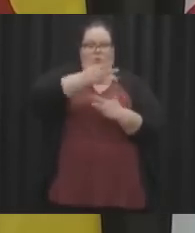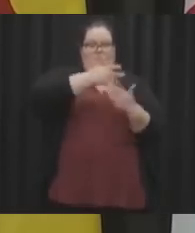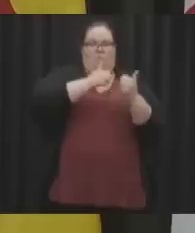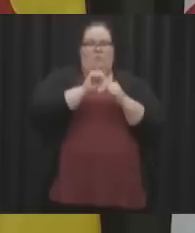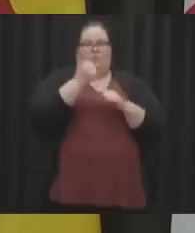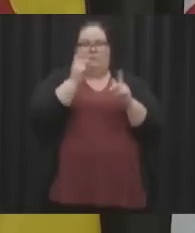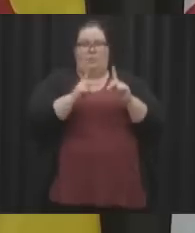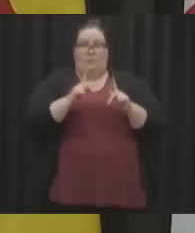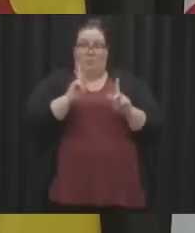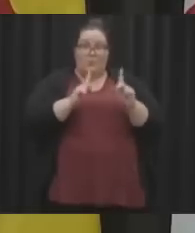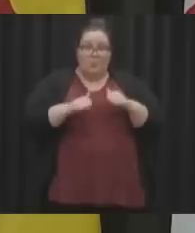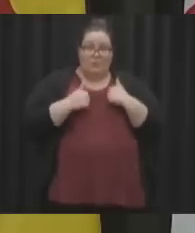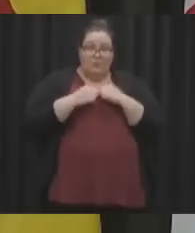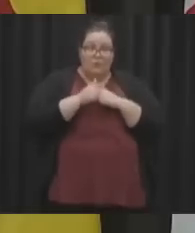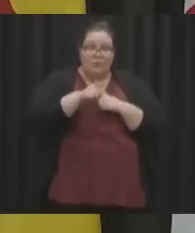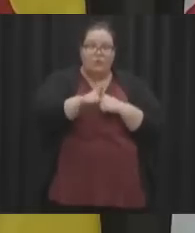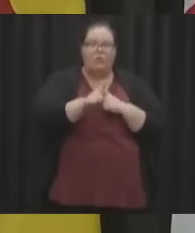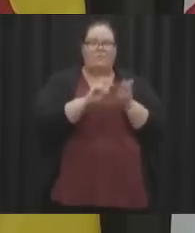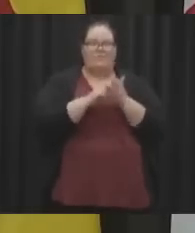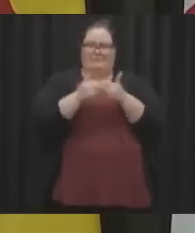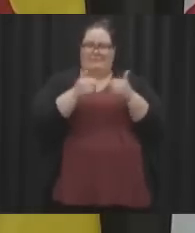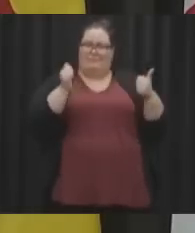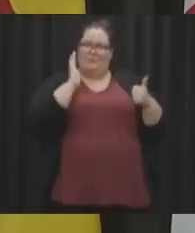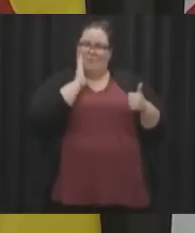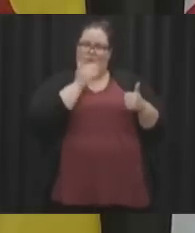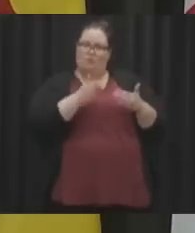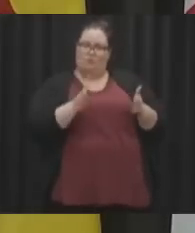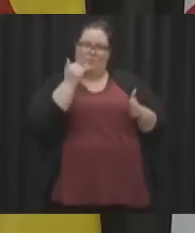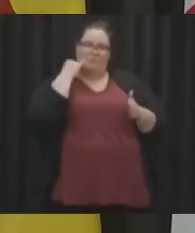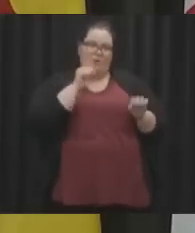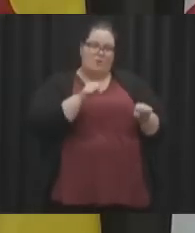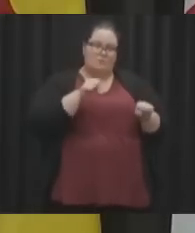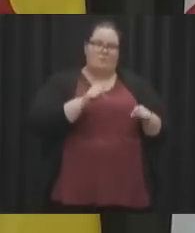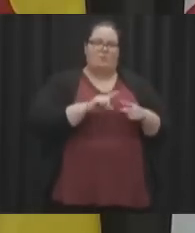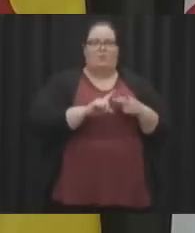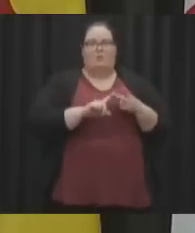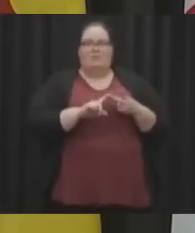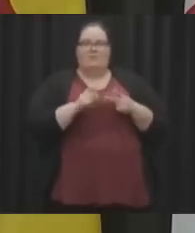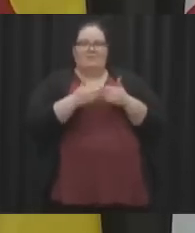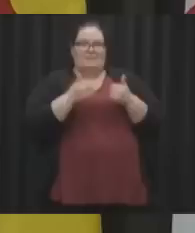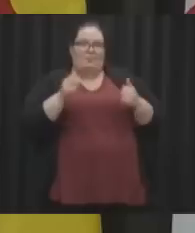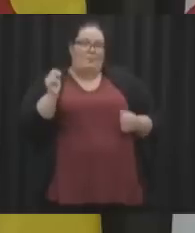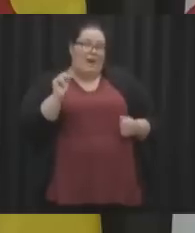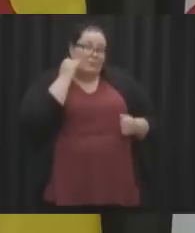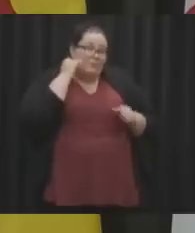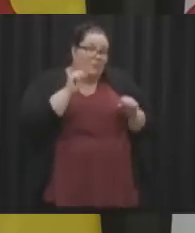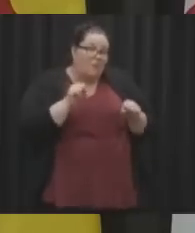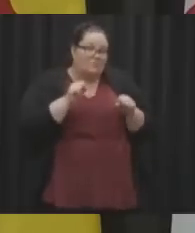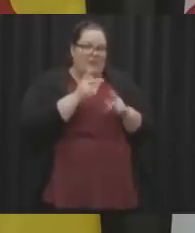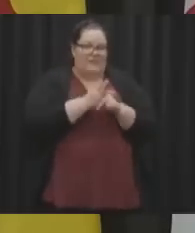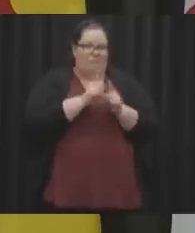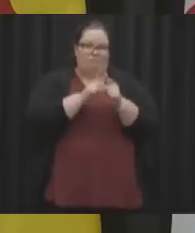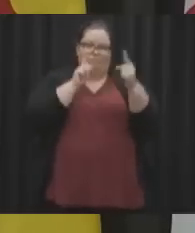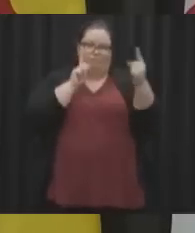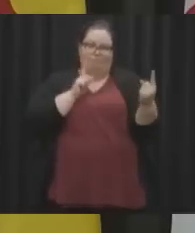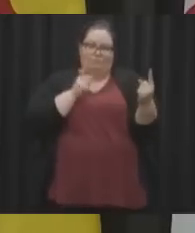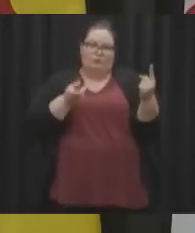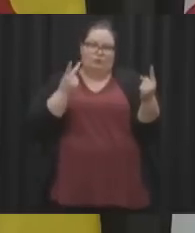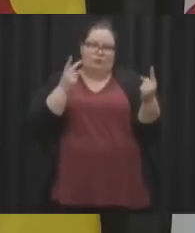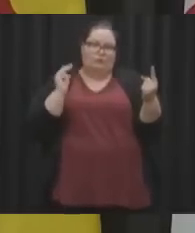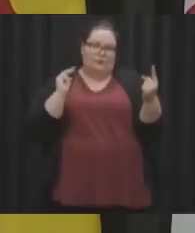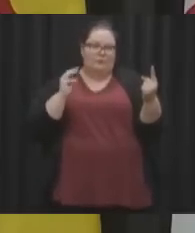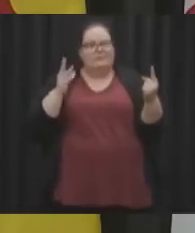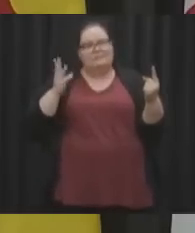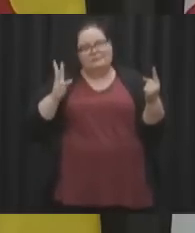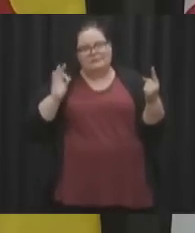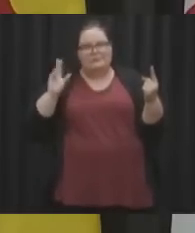nous soutenant les uns les autres que nous pourrons traverser cette épreuve qui nous touche non seulement sur le plan physique, mais aussi